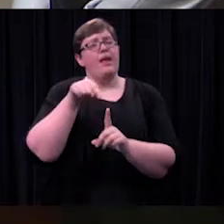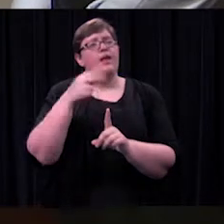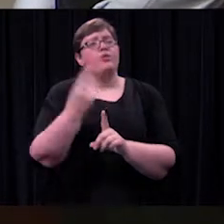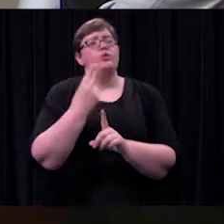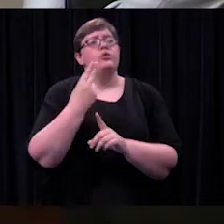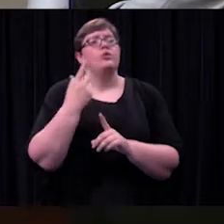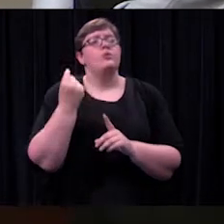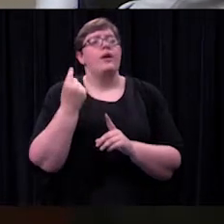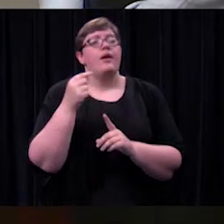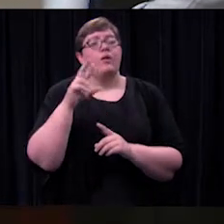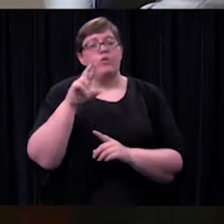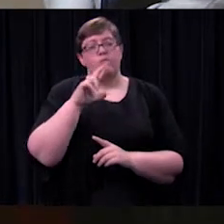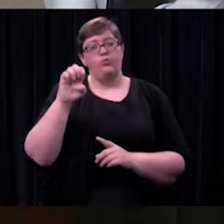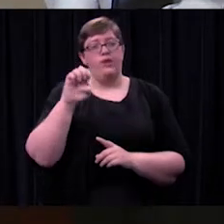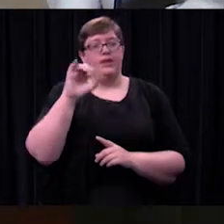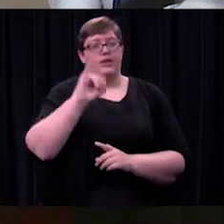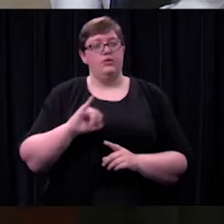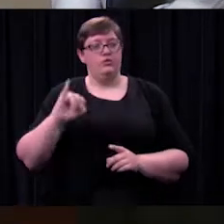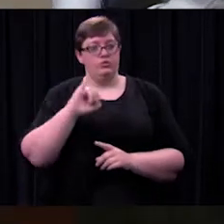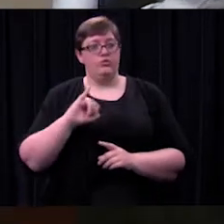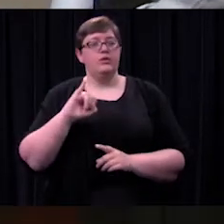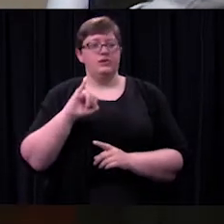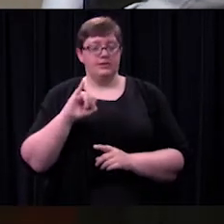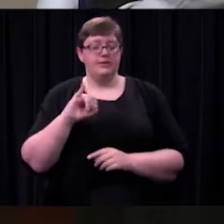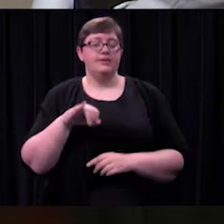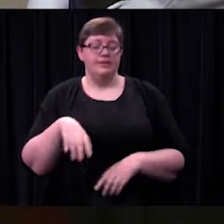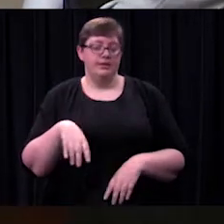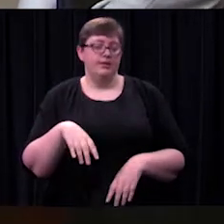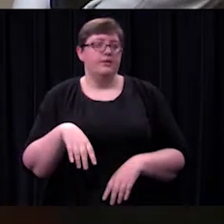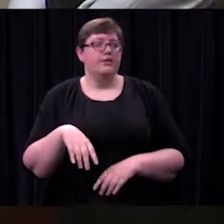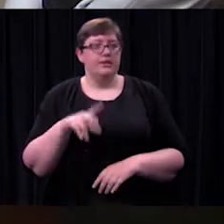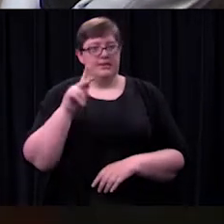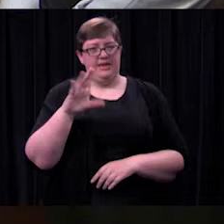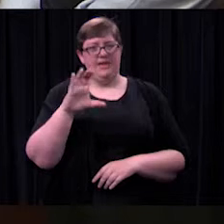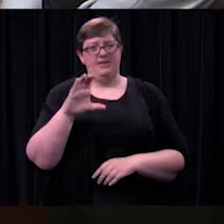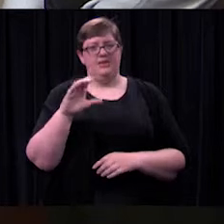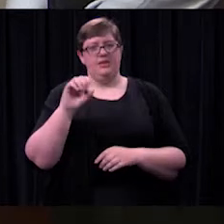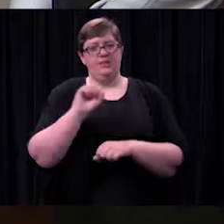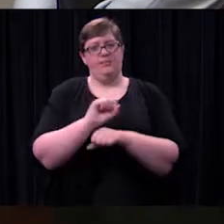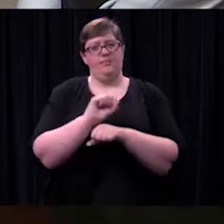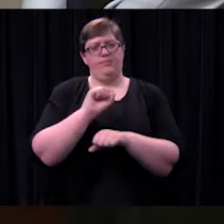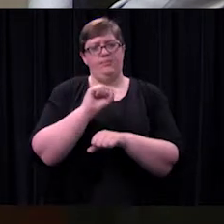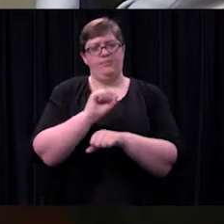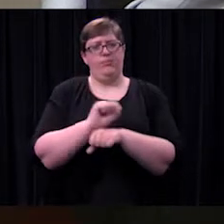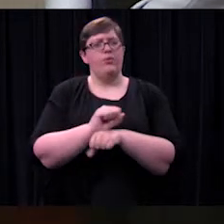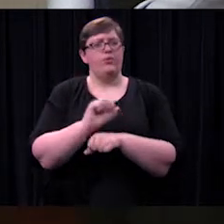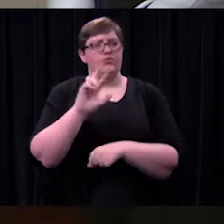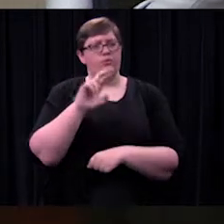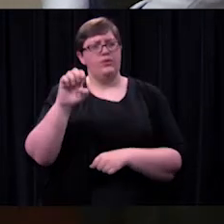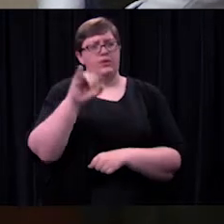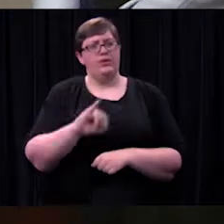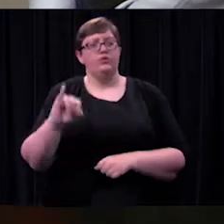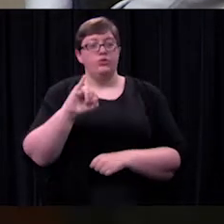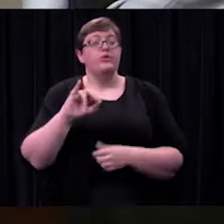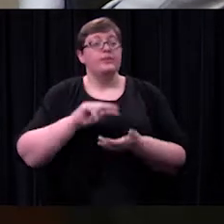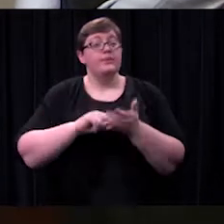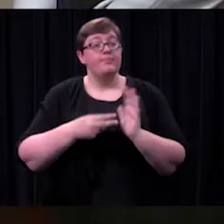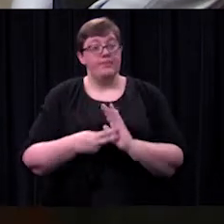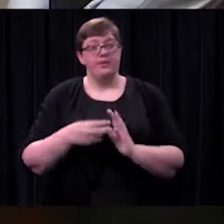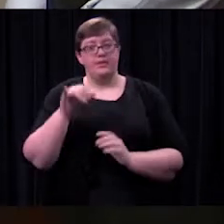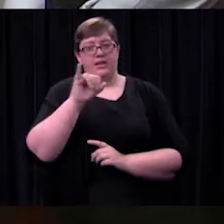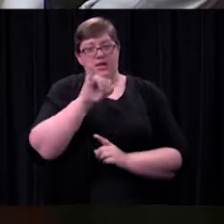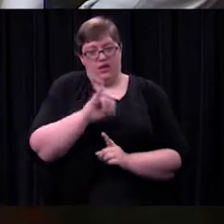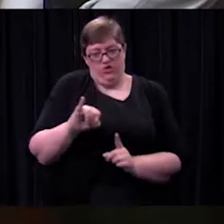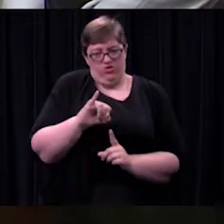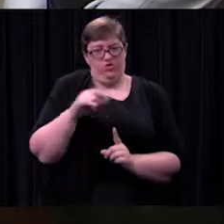reinsurance. Kansas City has employers reinsurance, and and Berkshire Hathaway has reinsurance, where they basically insure the